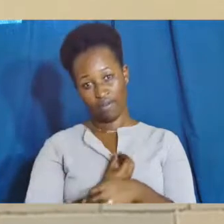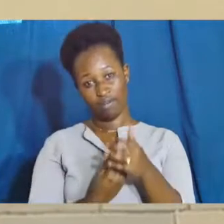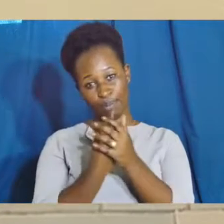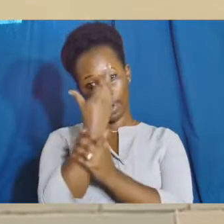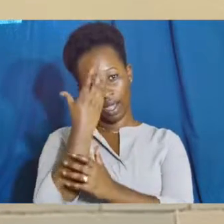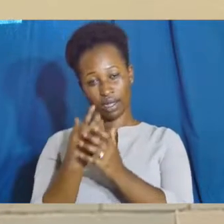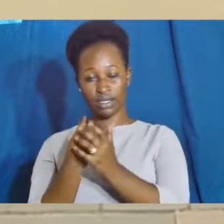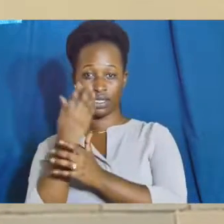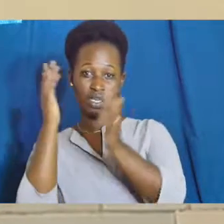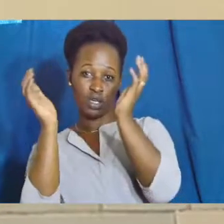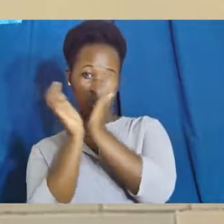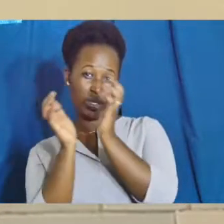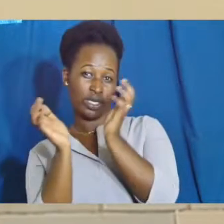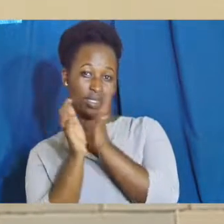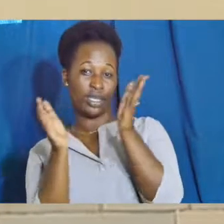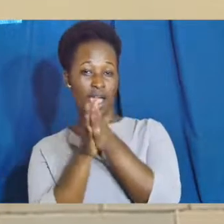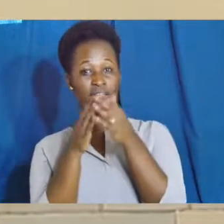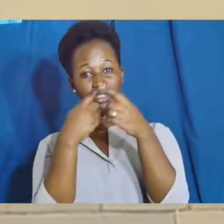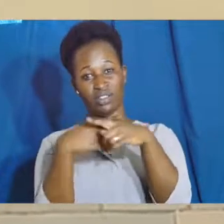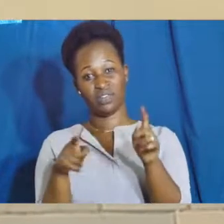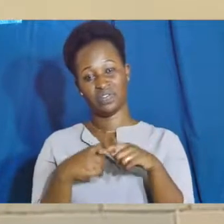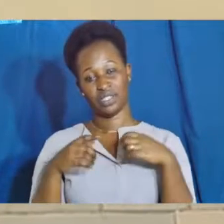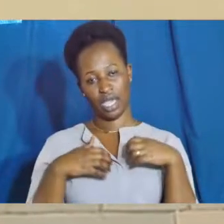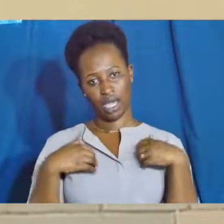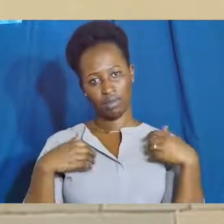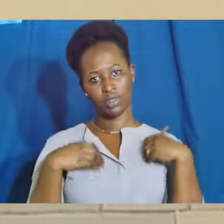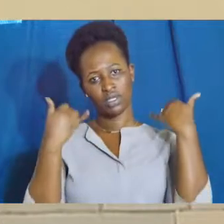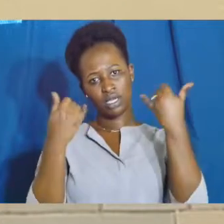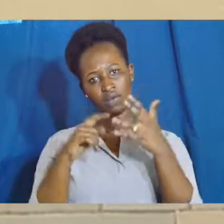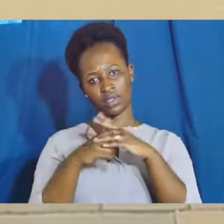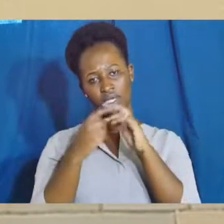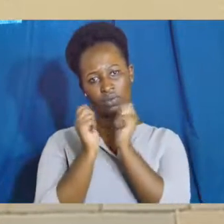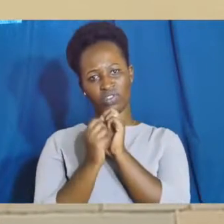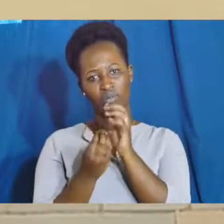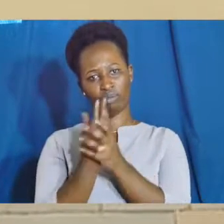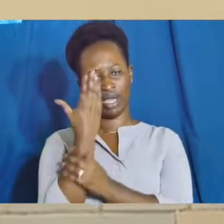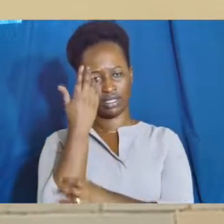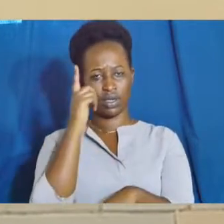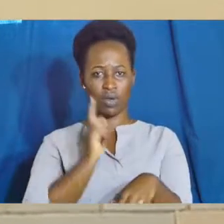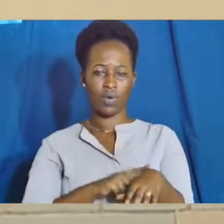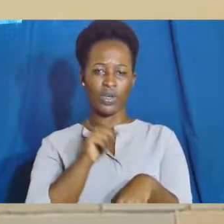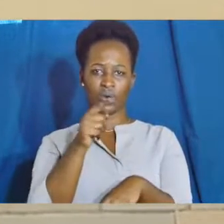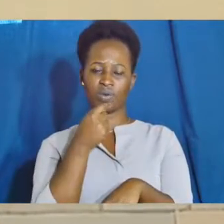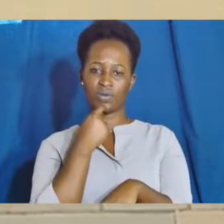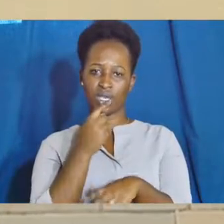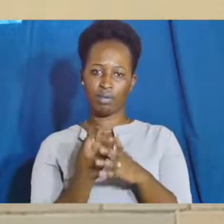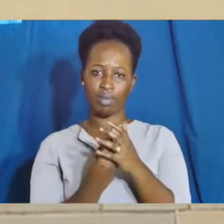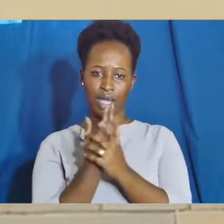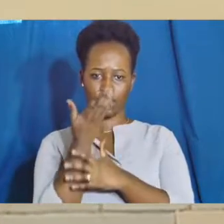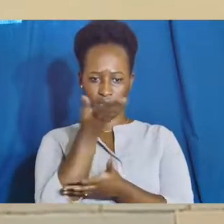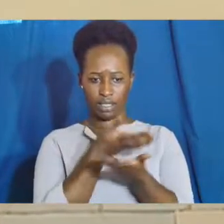trees, it also has different animals. Let us start with plants. When we say plants interacting